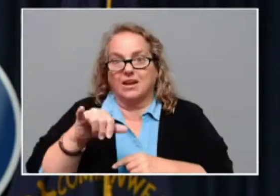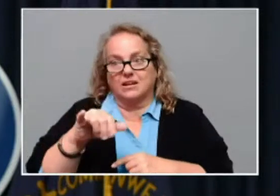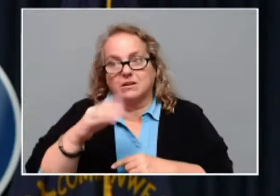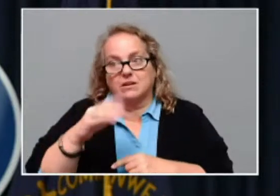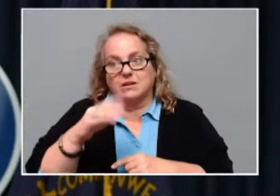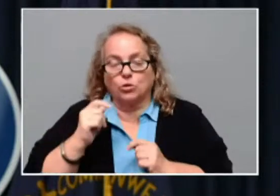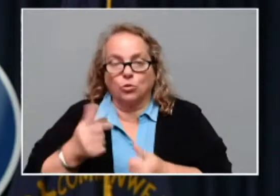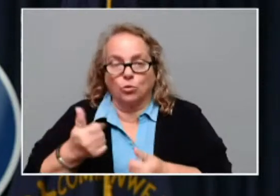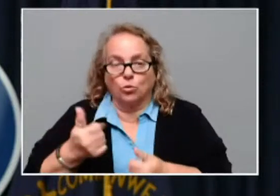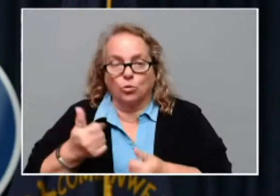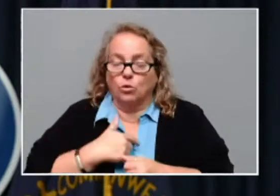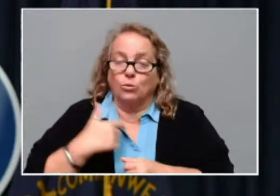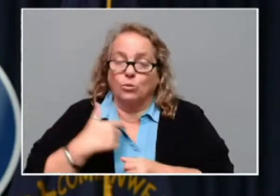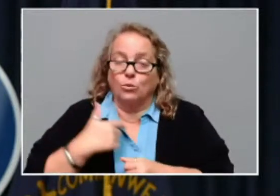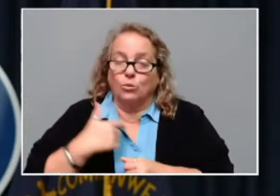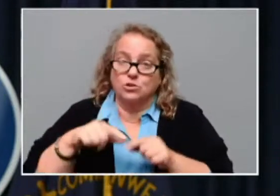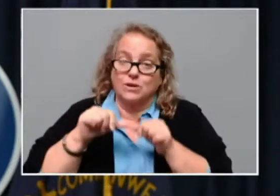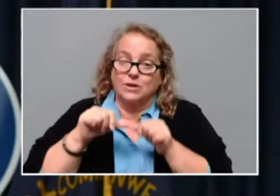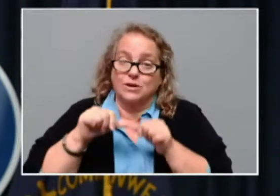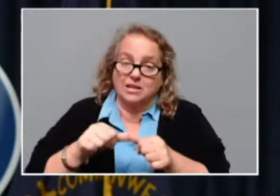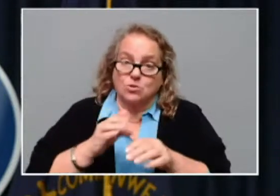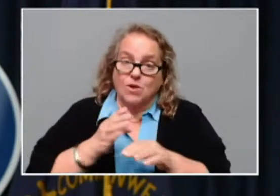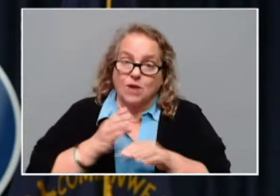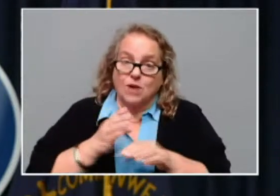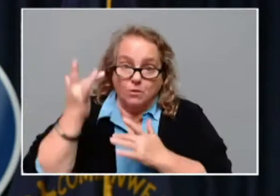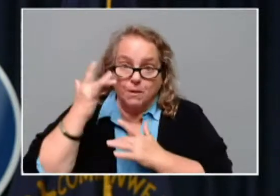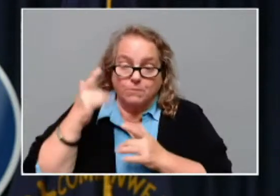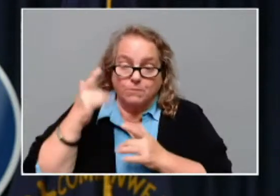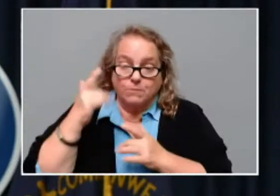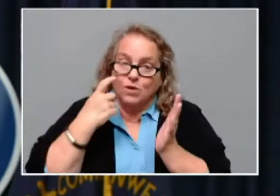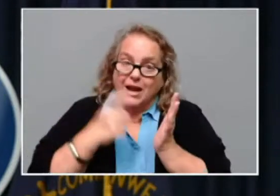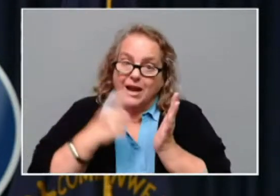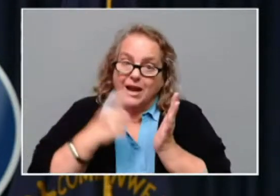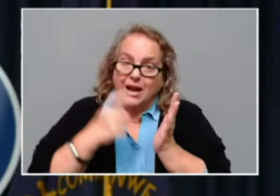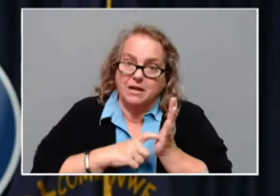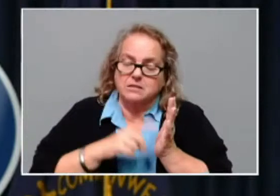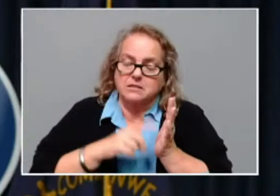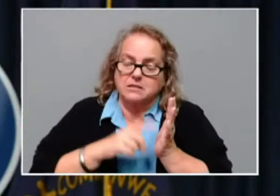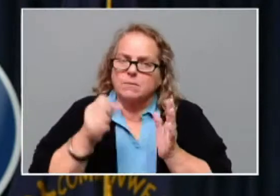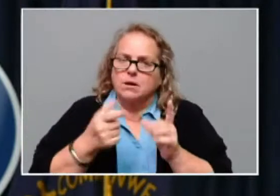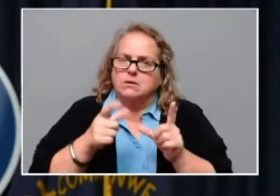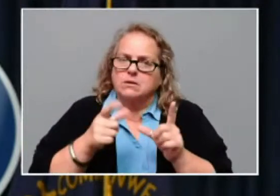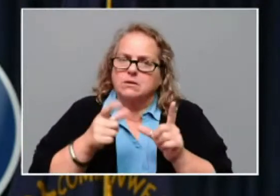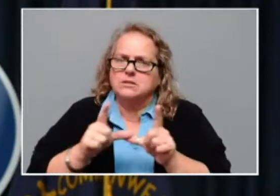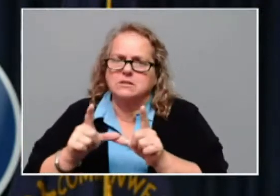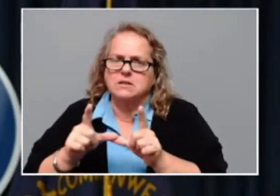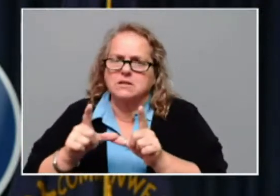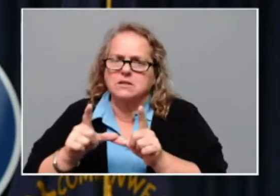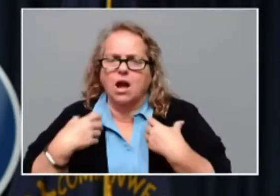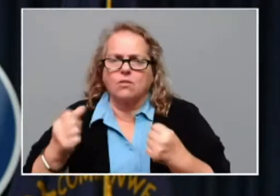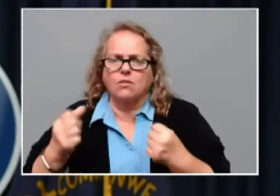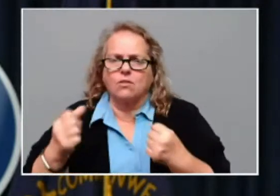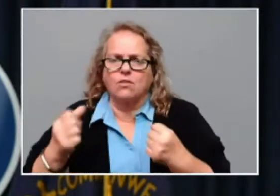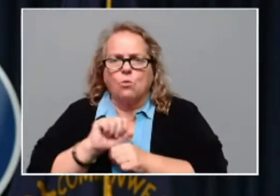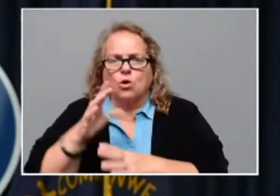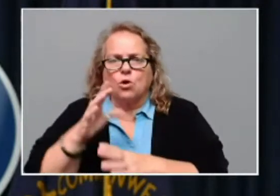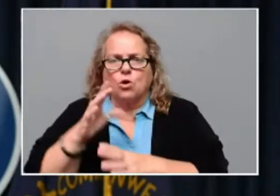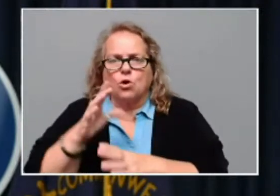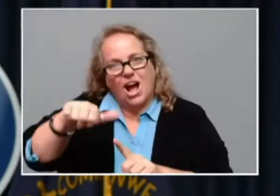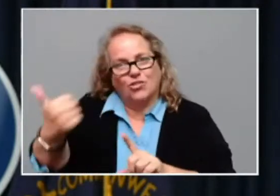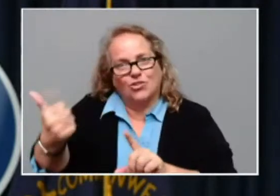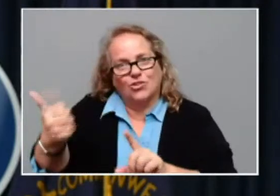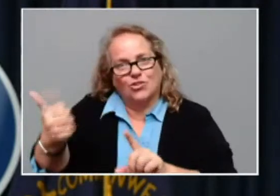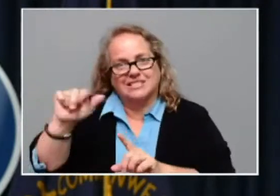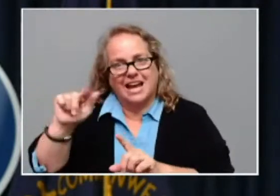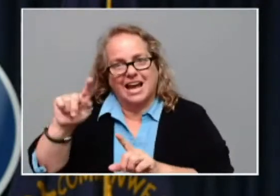to continue after the pandemic to recognize credentials of healthcare workers from other states and not create impediments